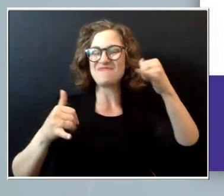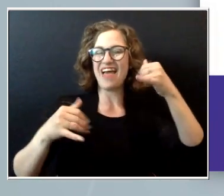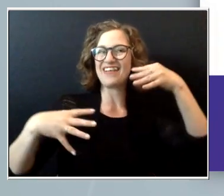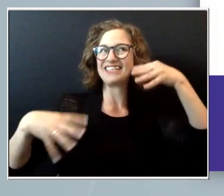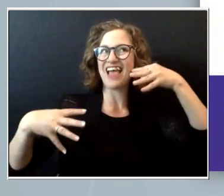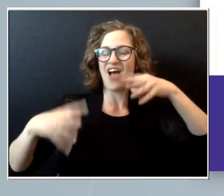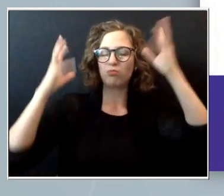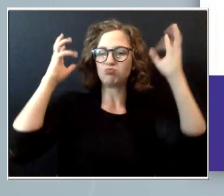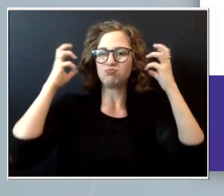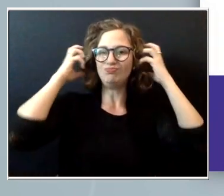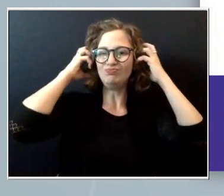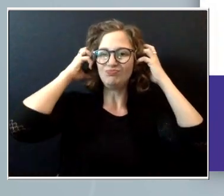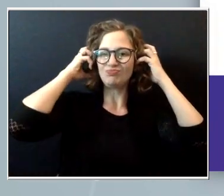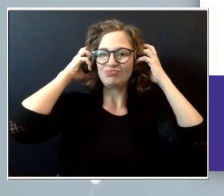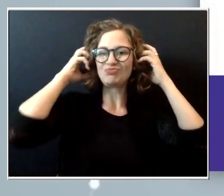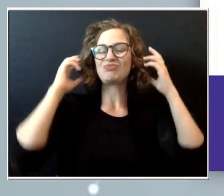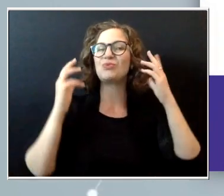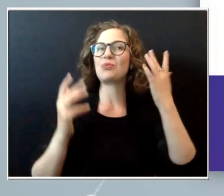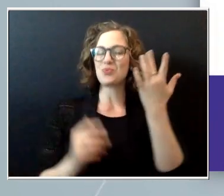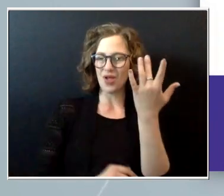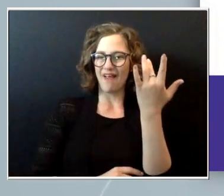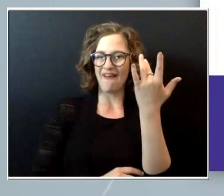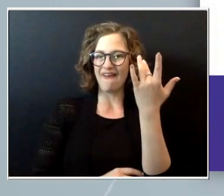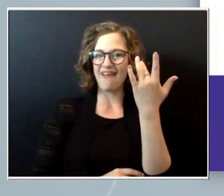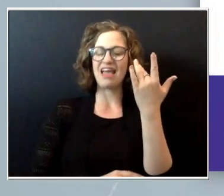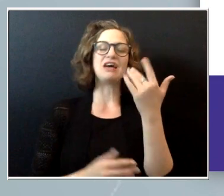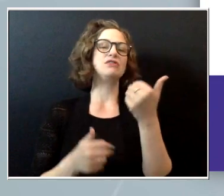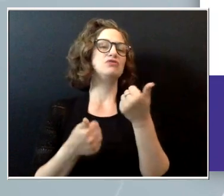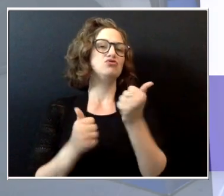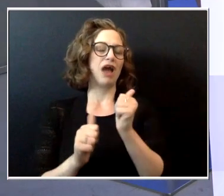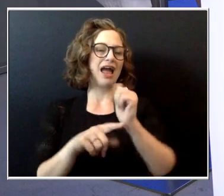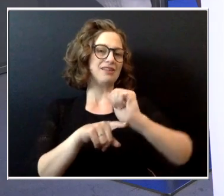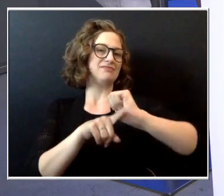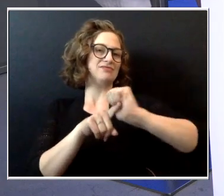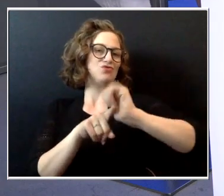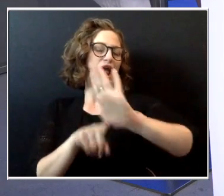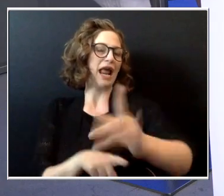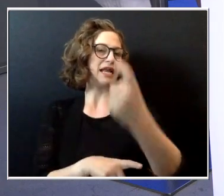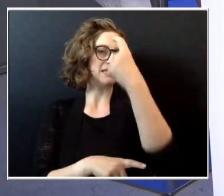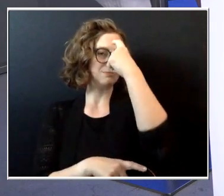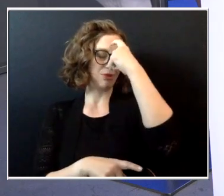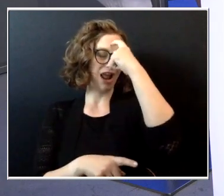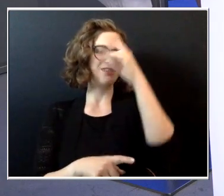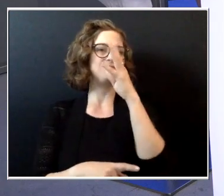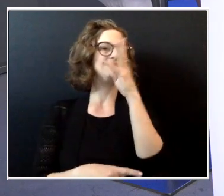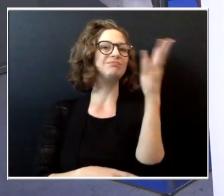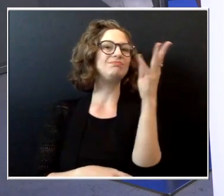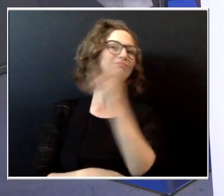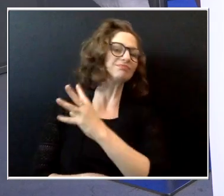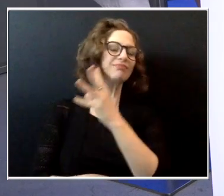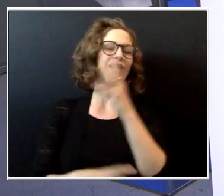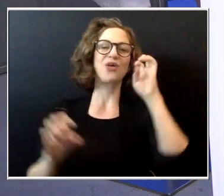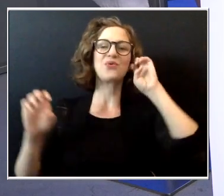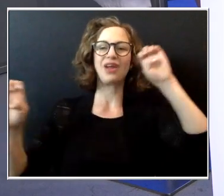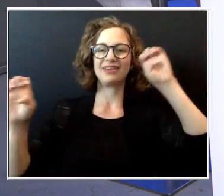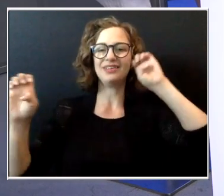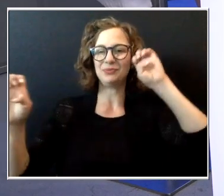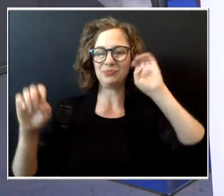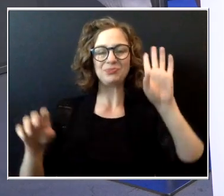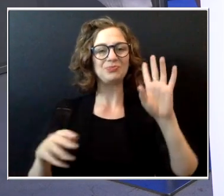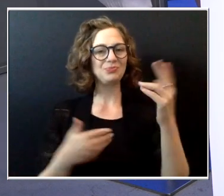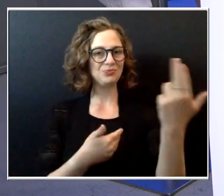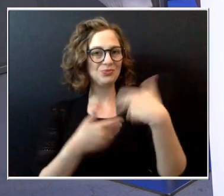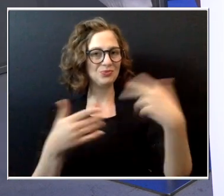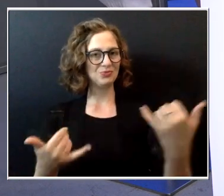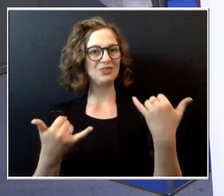train his brain to ignore the ringing sound. Joining me in the studio today is Dr. Heinrich Stecker. He is